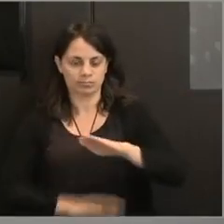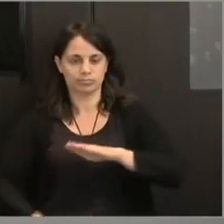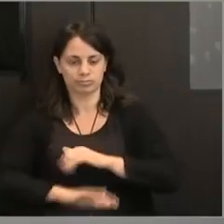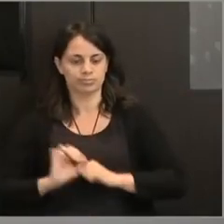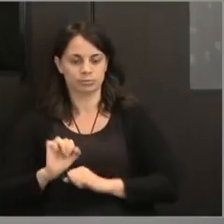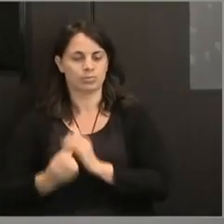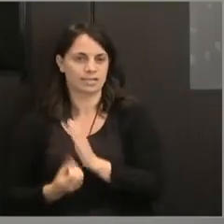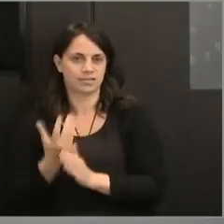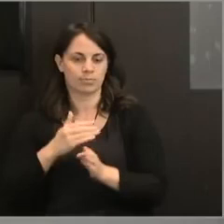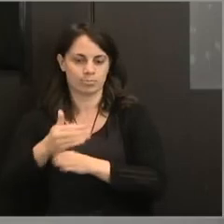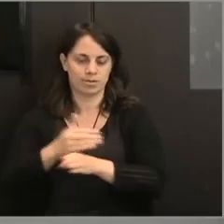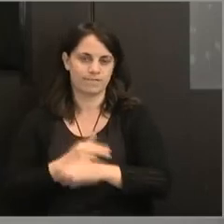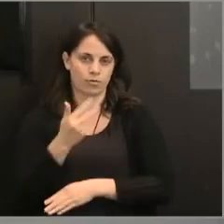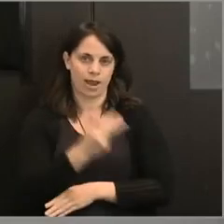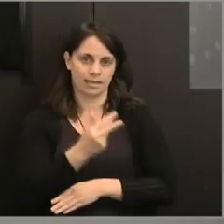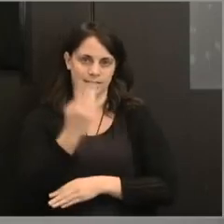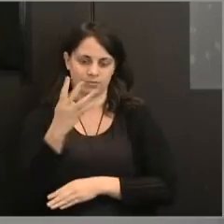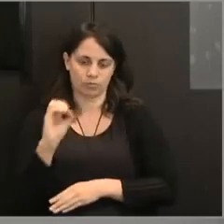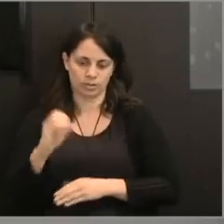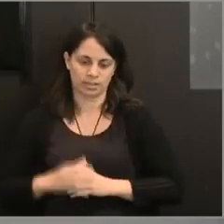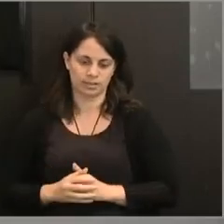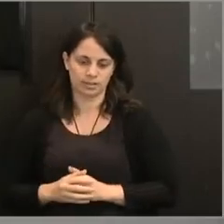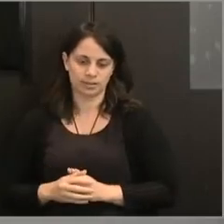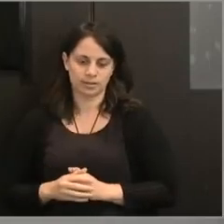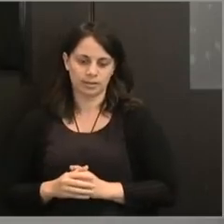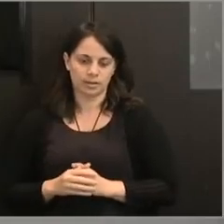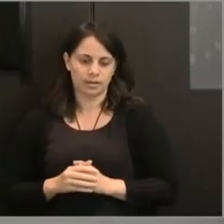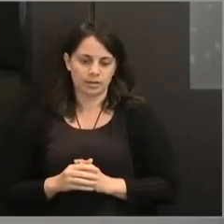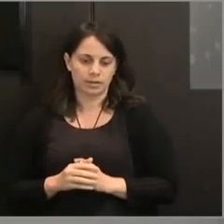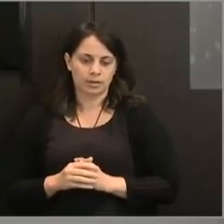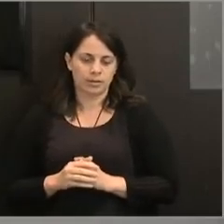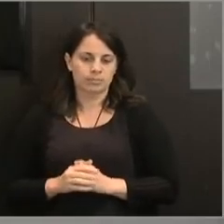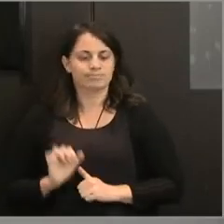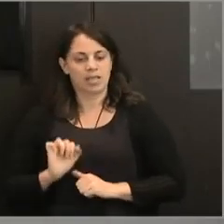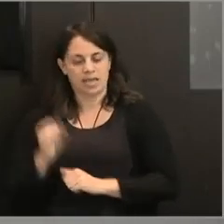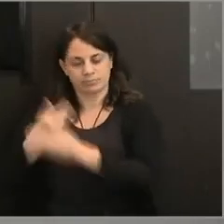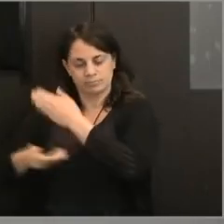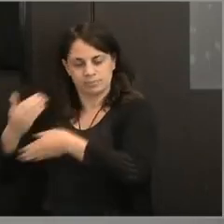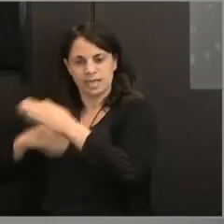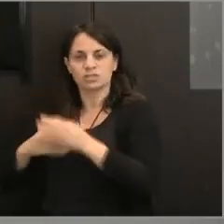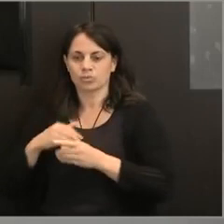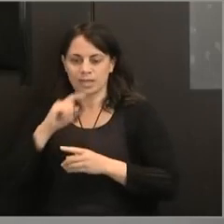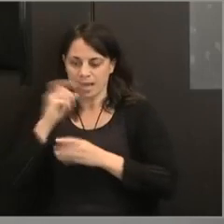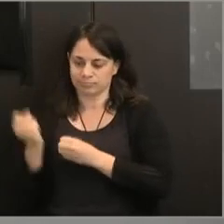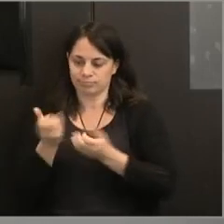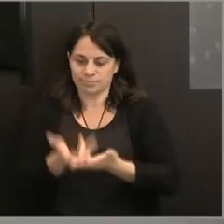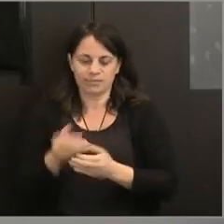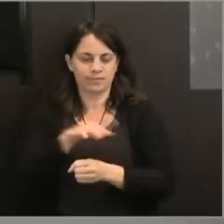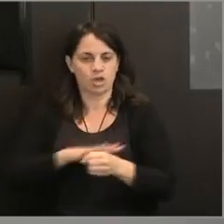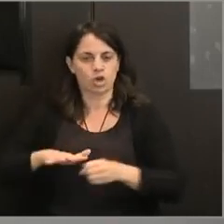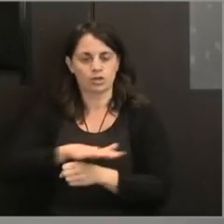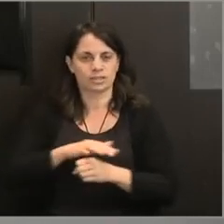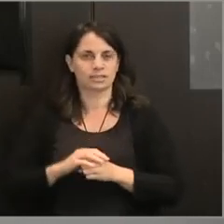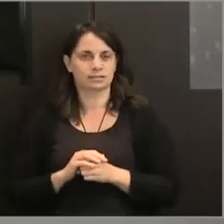development prior to 1840. Yet it is that history which provides context for both the